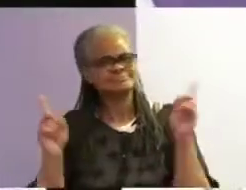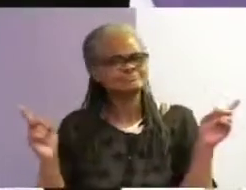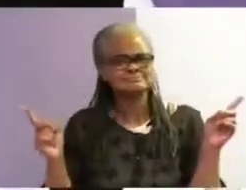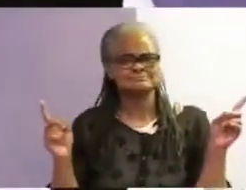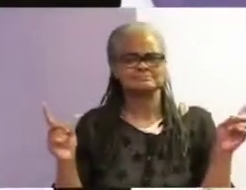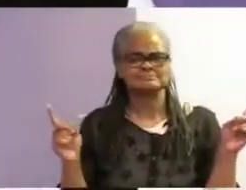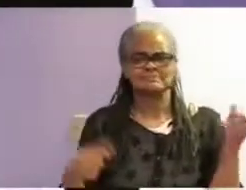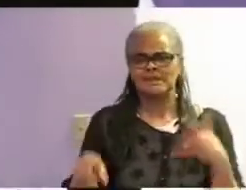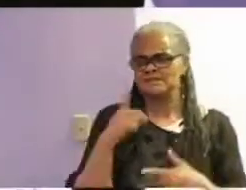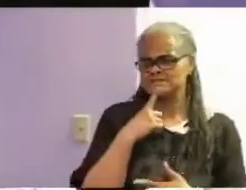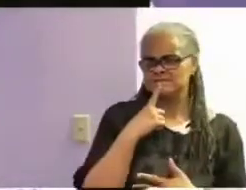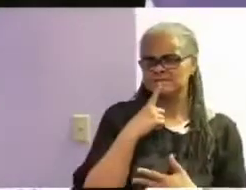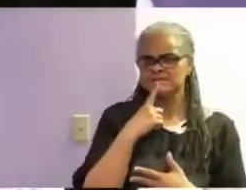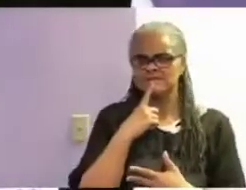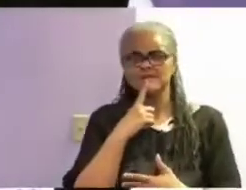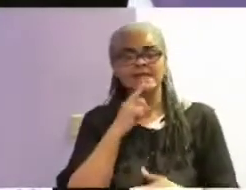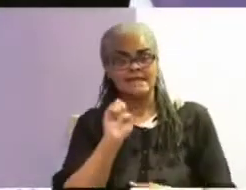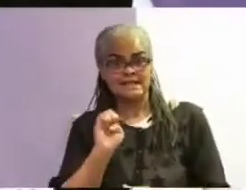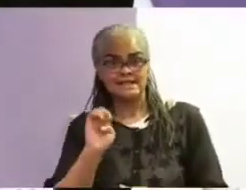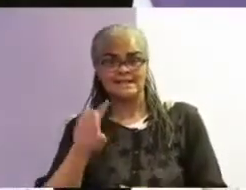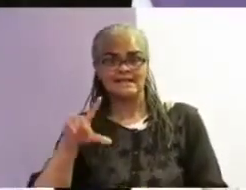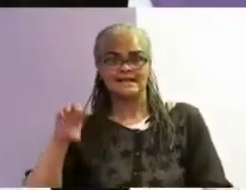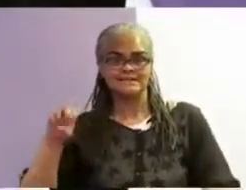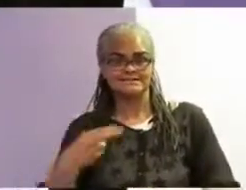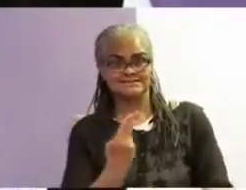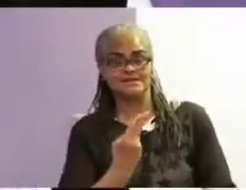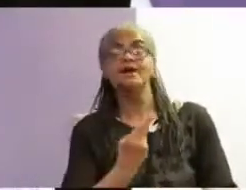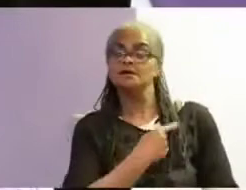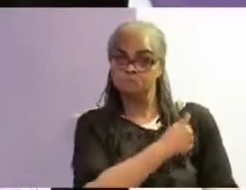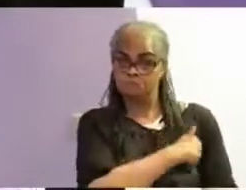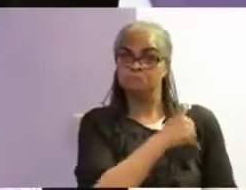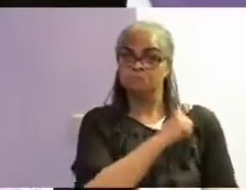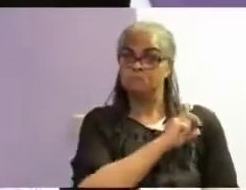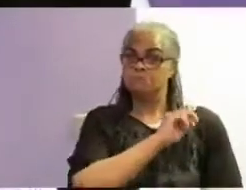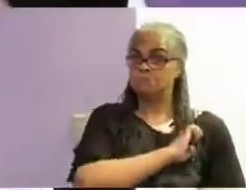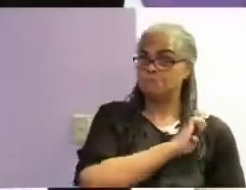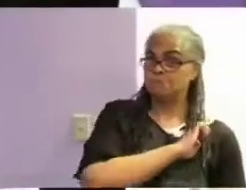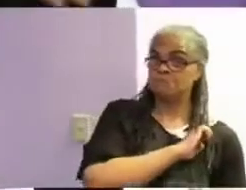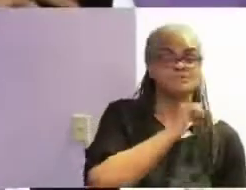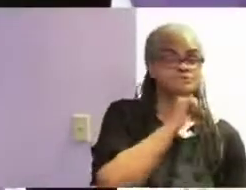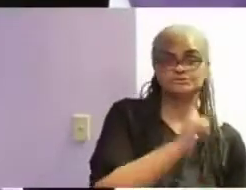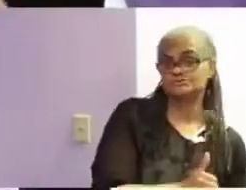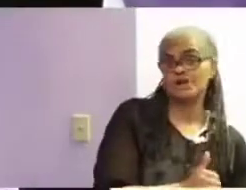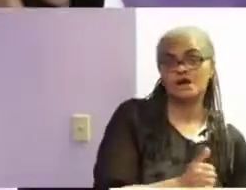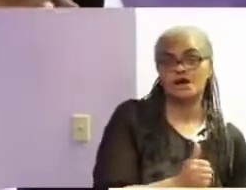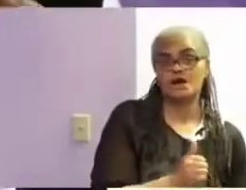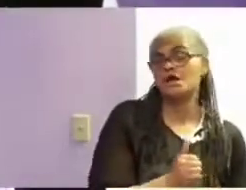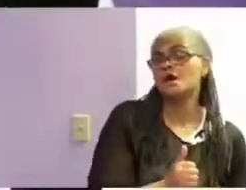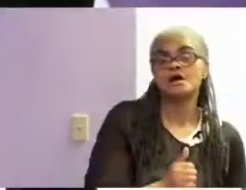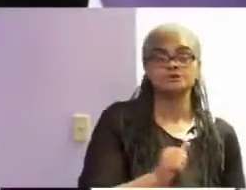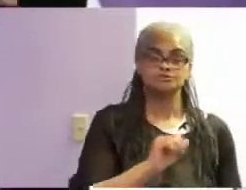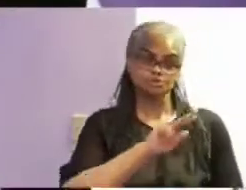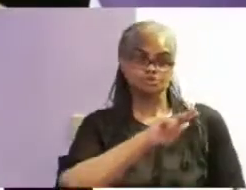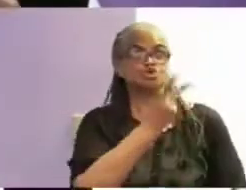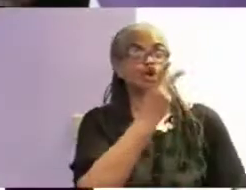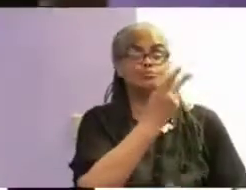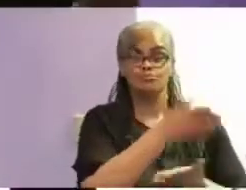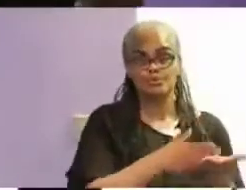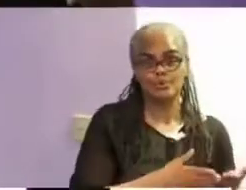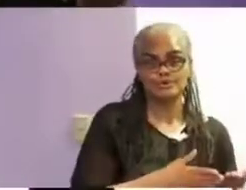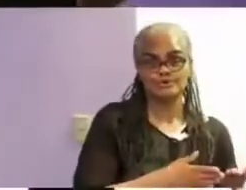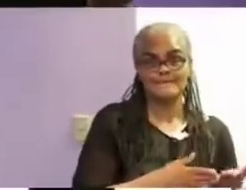They said that Elijah did not get his double portion because he didn't get twice as many miracles